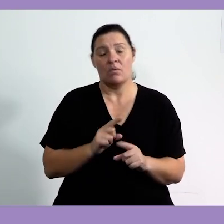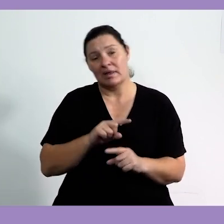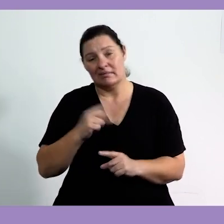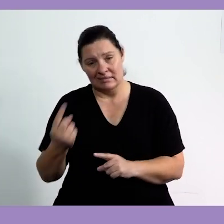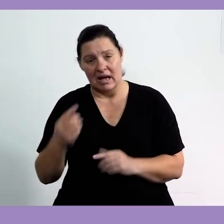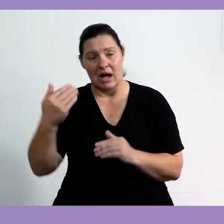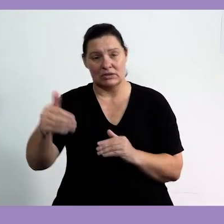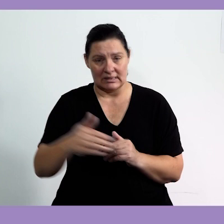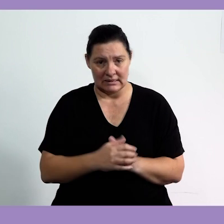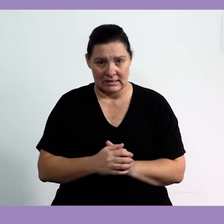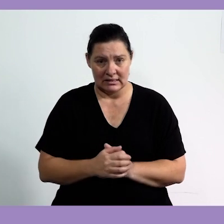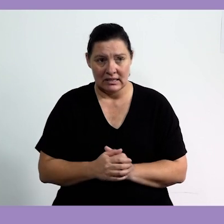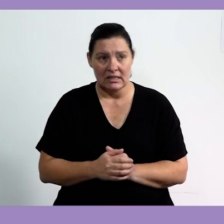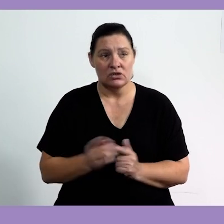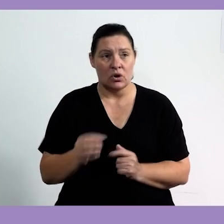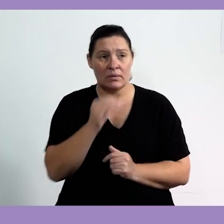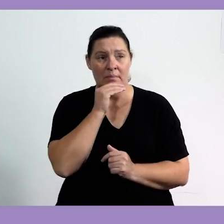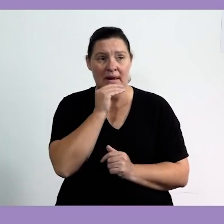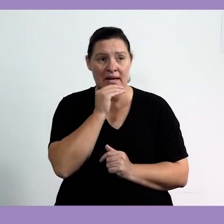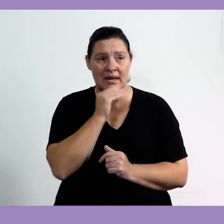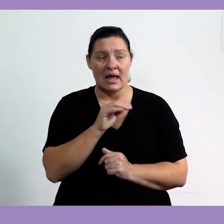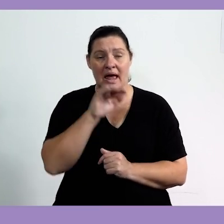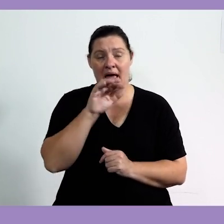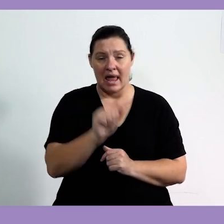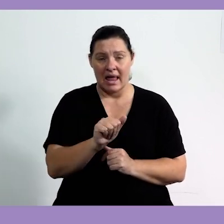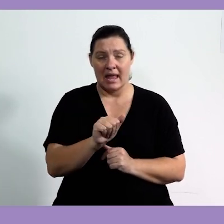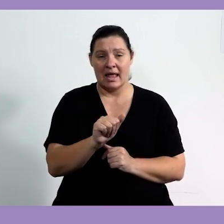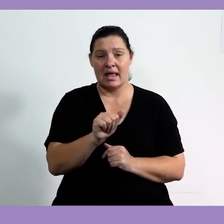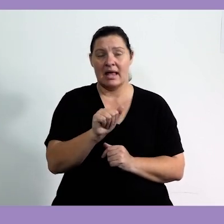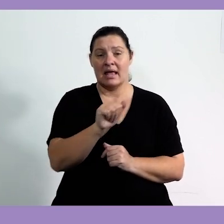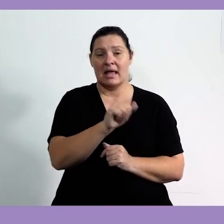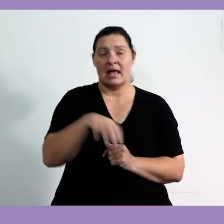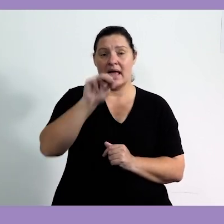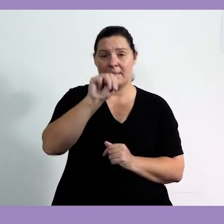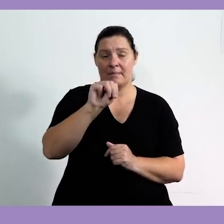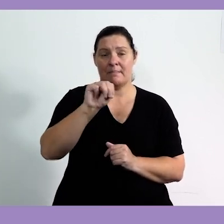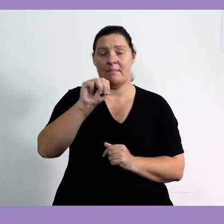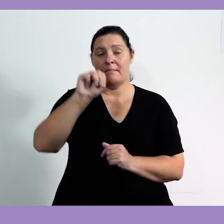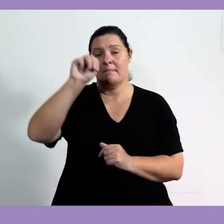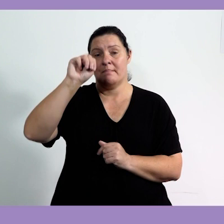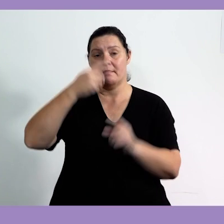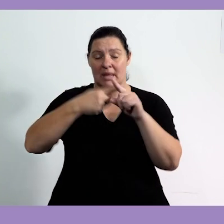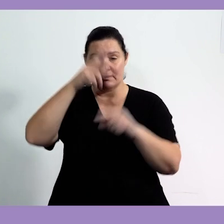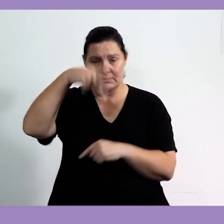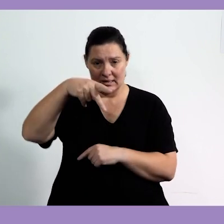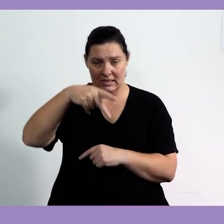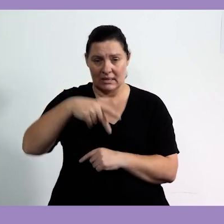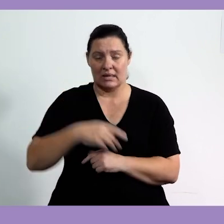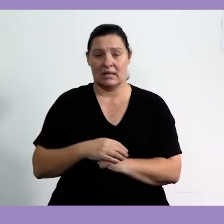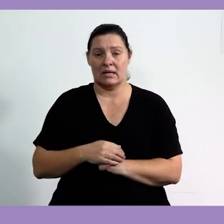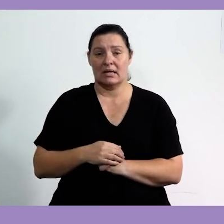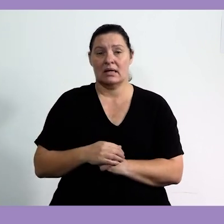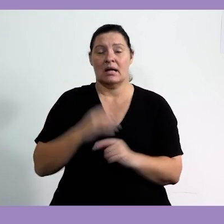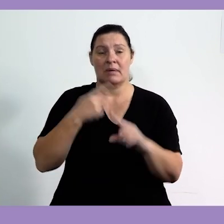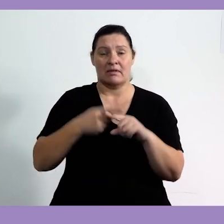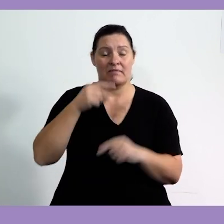the raised exponent outside. So that means that is going to be a to the exponent m multiplied by p multiplied